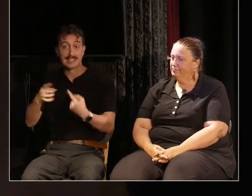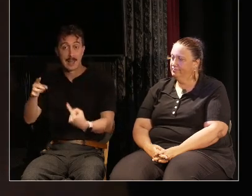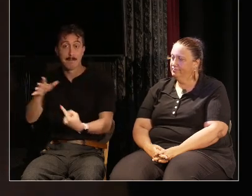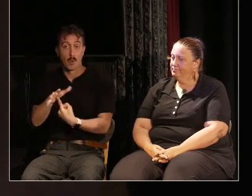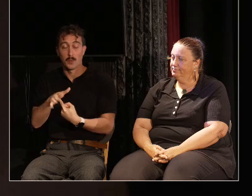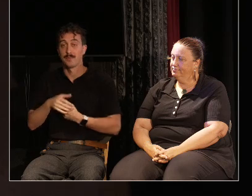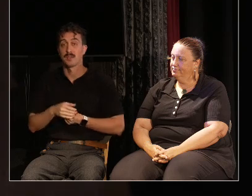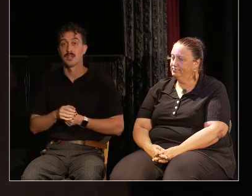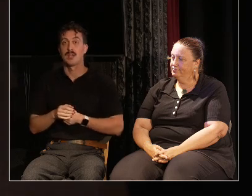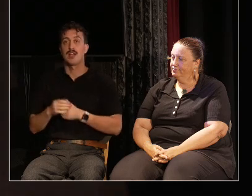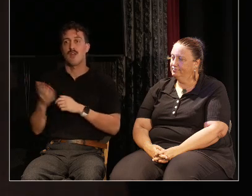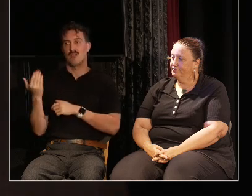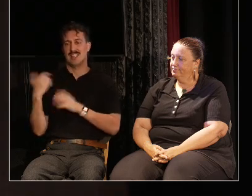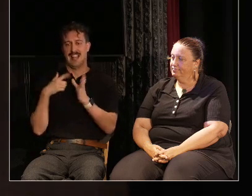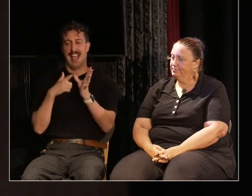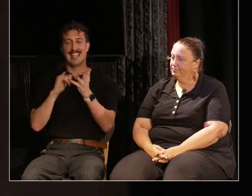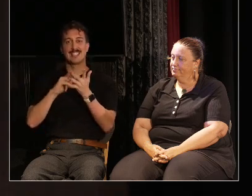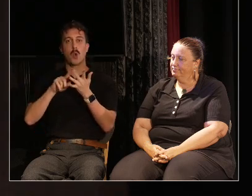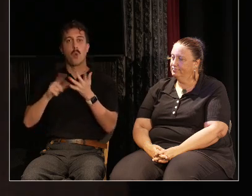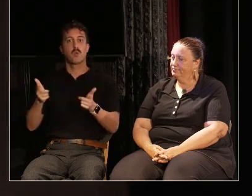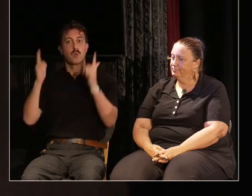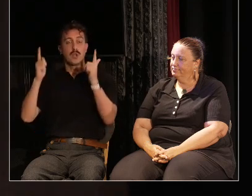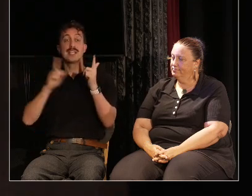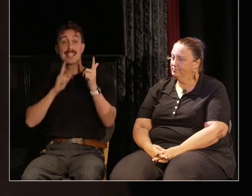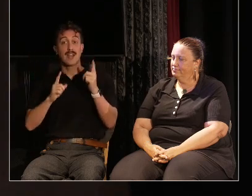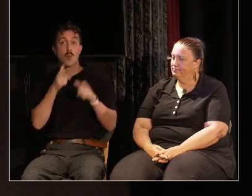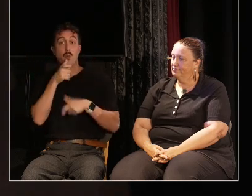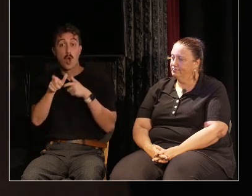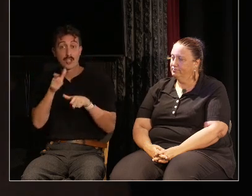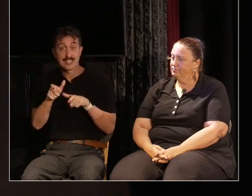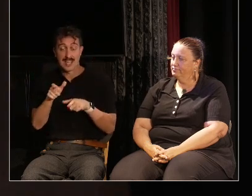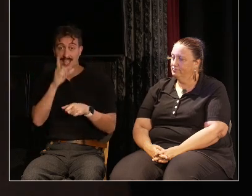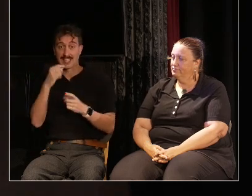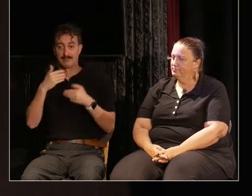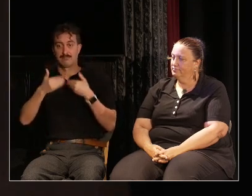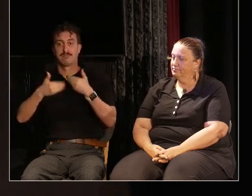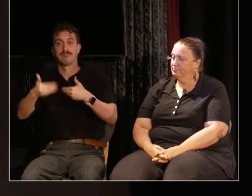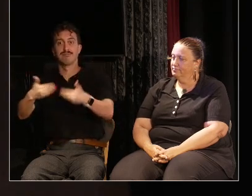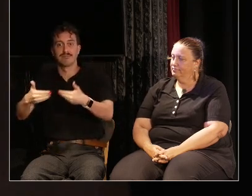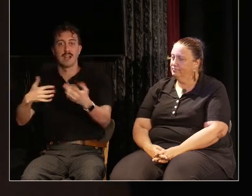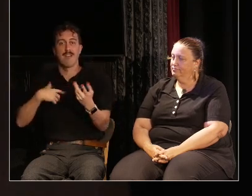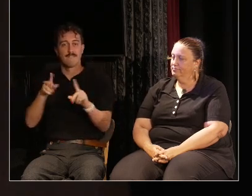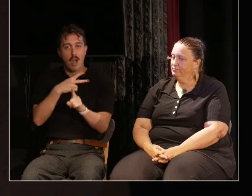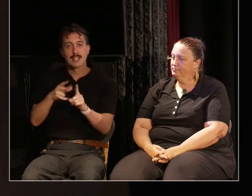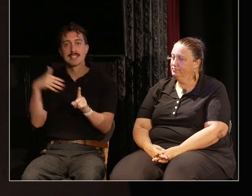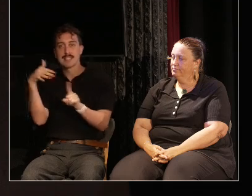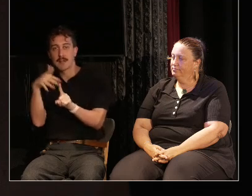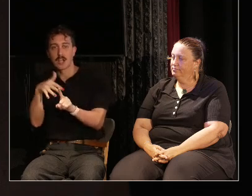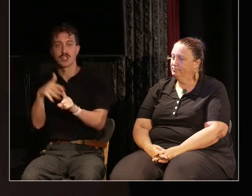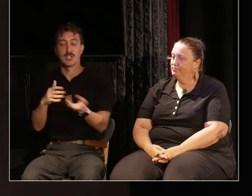Words matter, and they can lead to violence and intimidation. And no one in our community, whatever your sexuality,